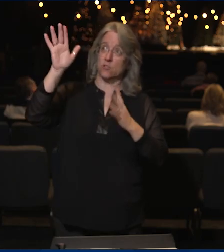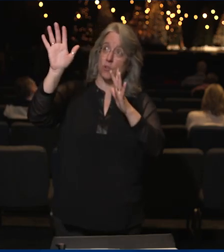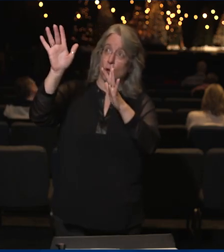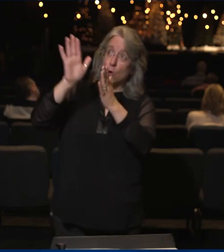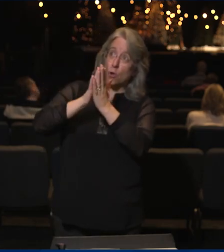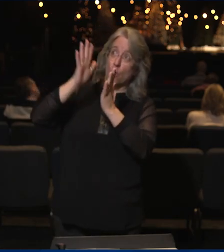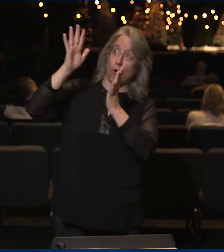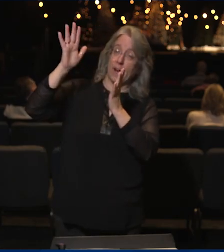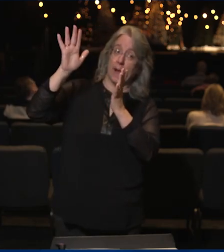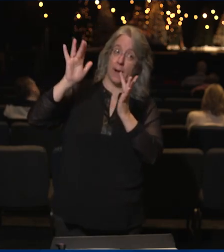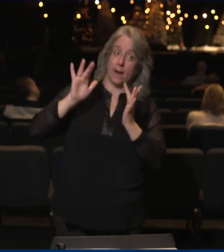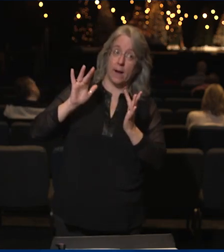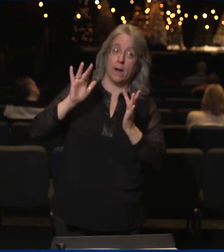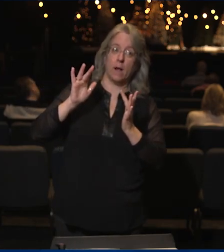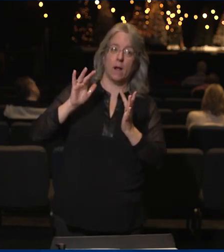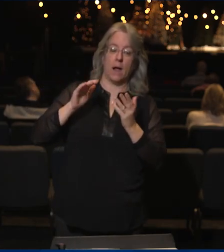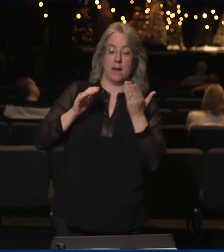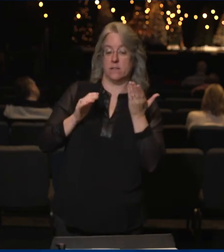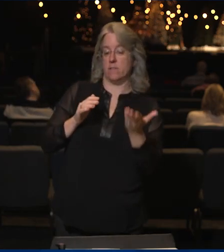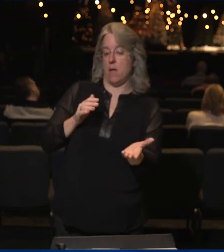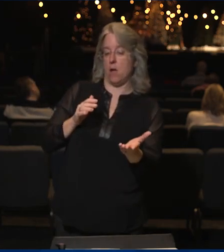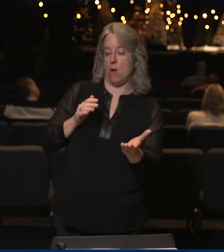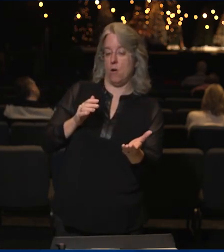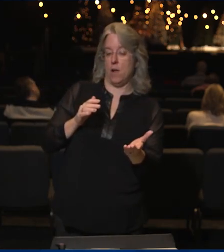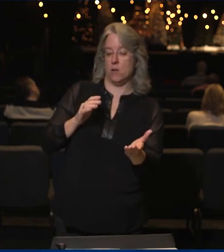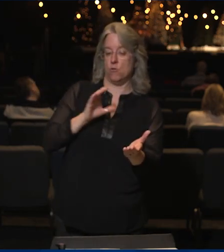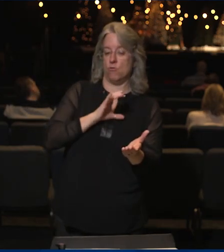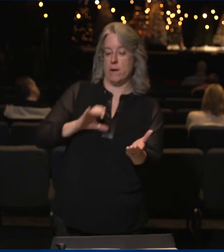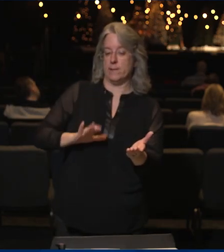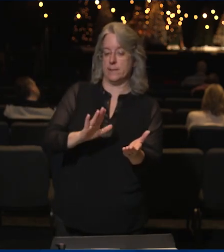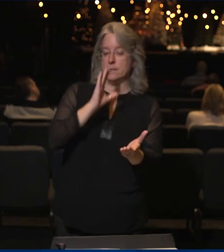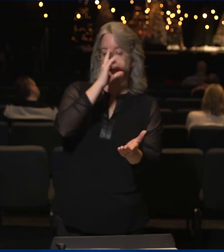the face of Christ.